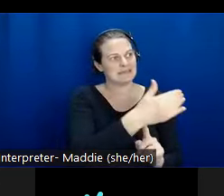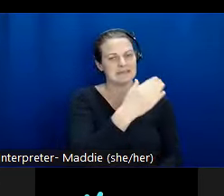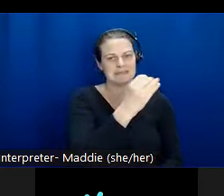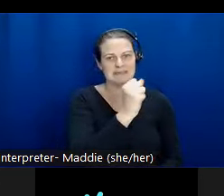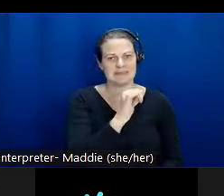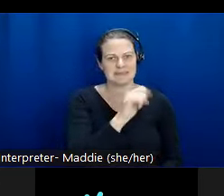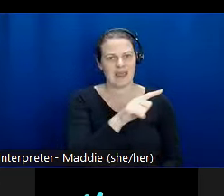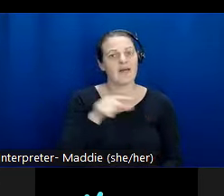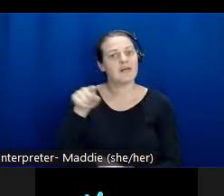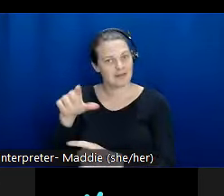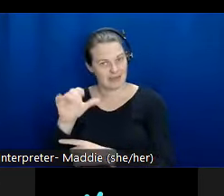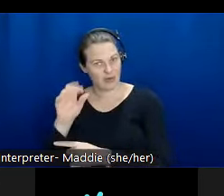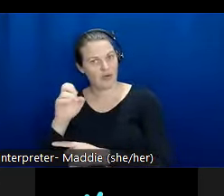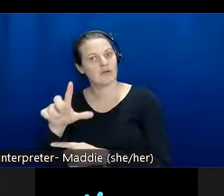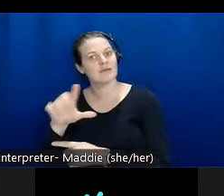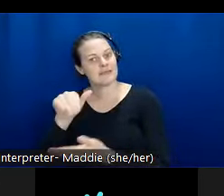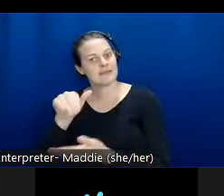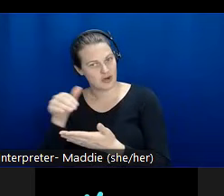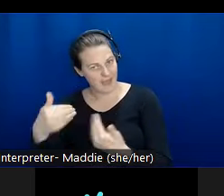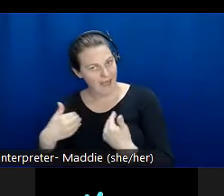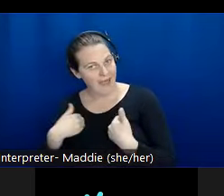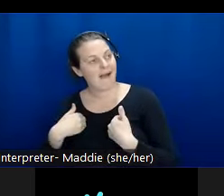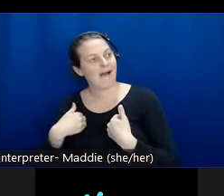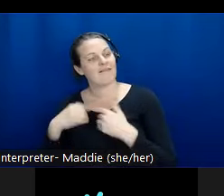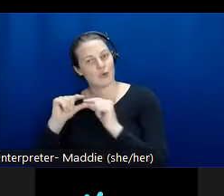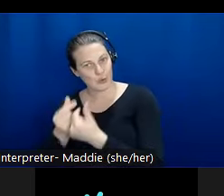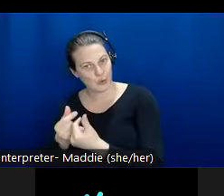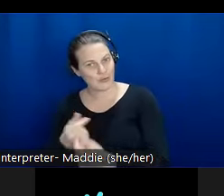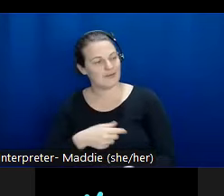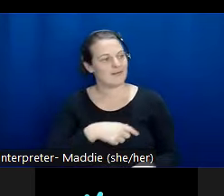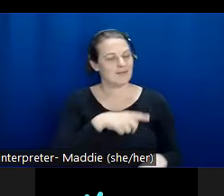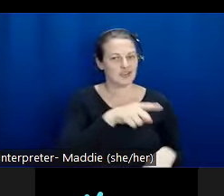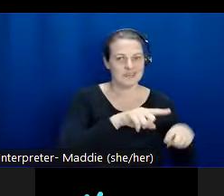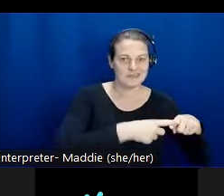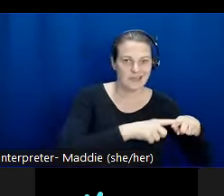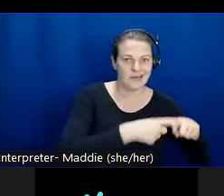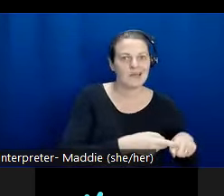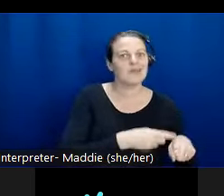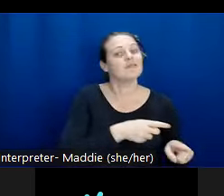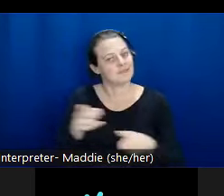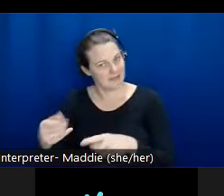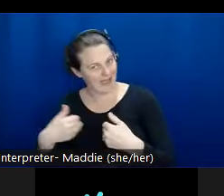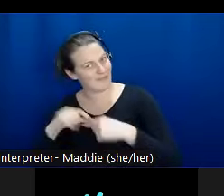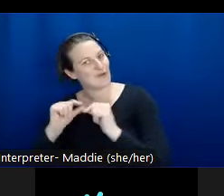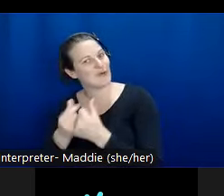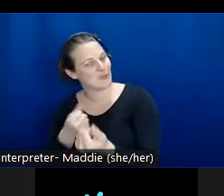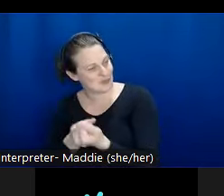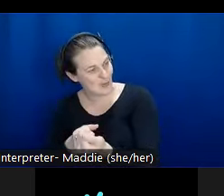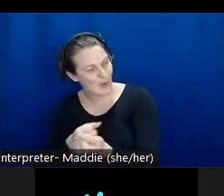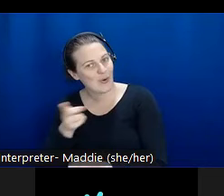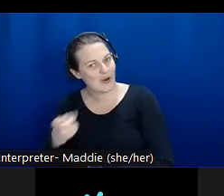group, and she also knitted, and they also have a knitting group as well. We got